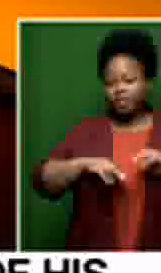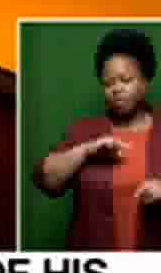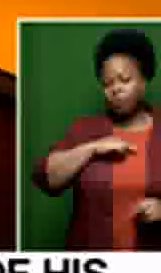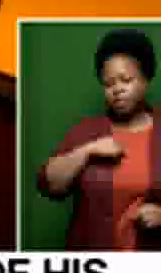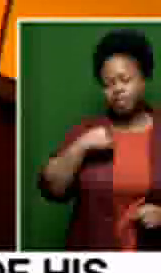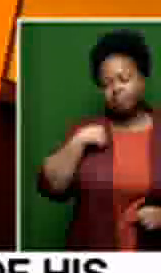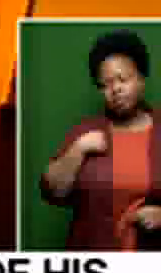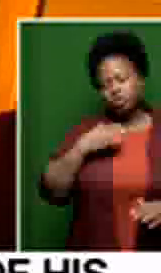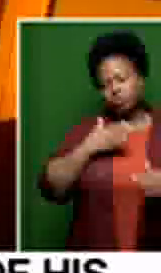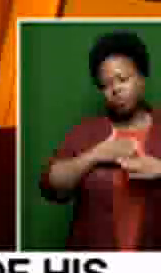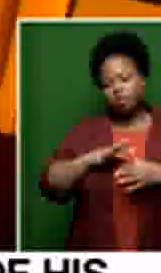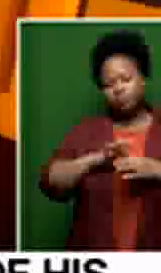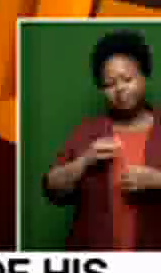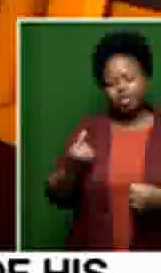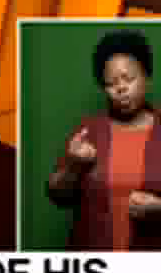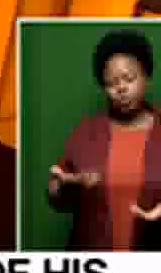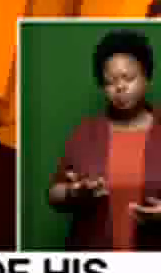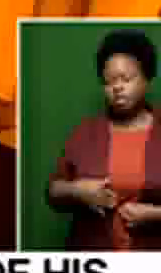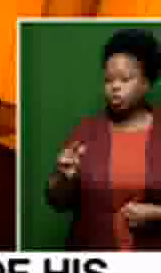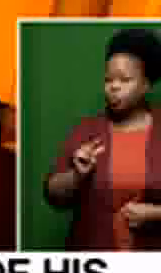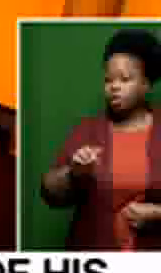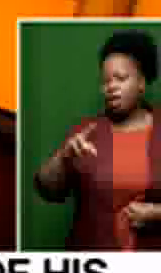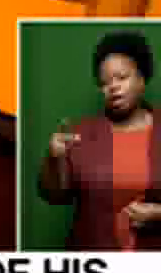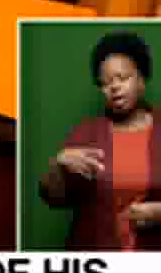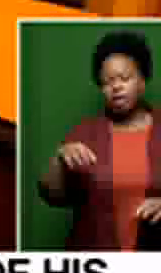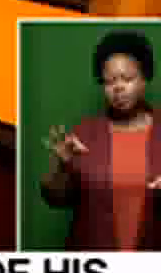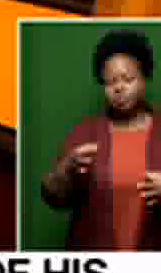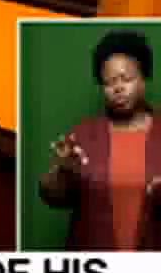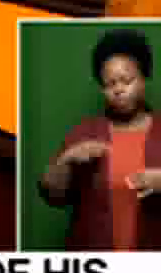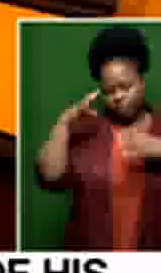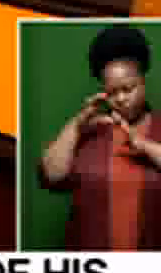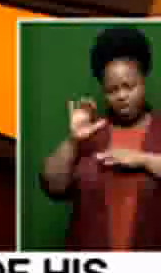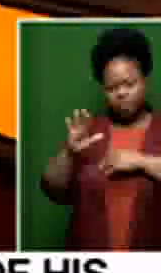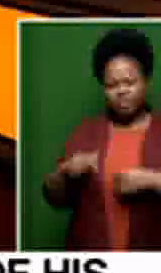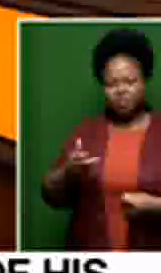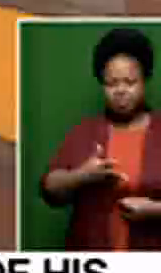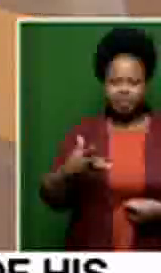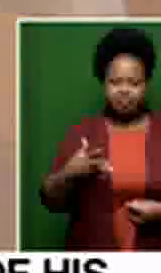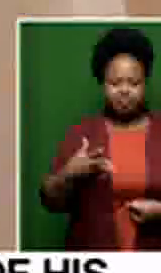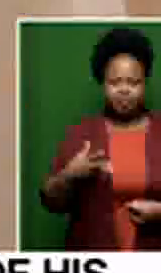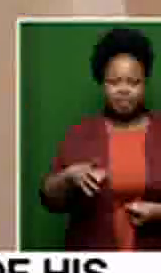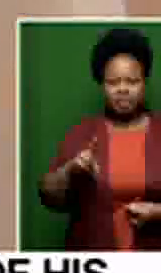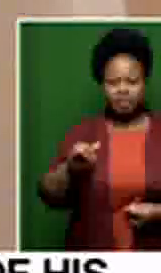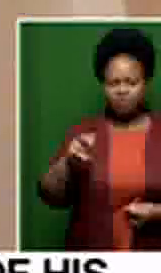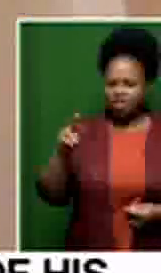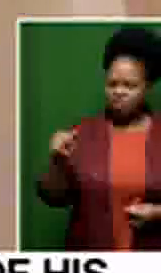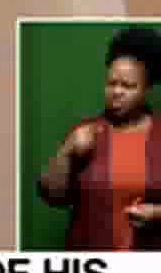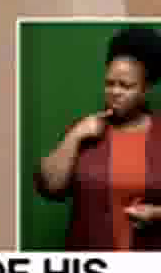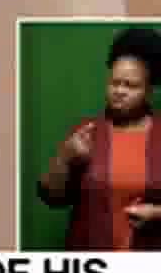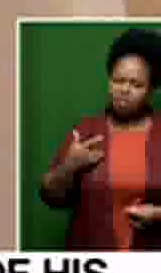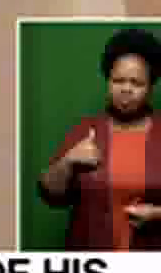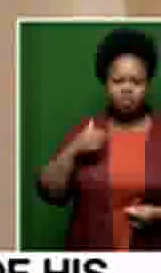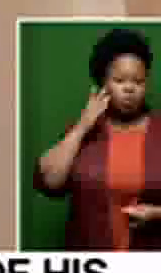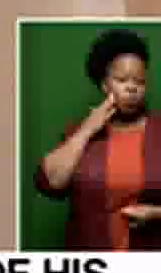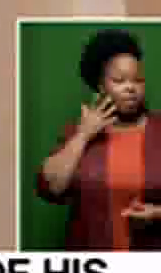album titled Crush that is going to be coming soon as well. Yeah. But I played it for my manager, Savannah, and she asked me when I wanted to